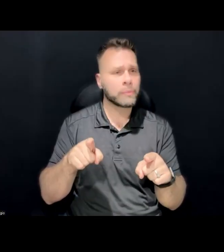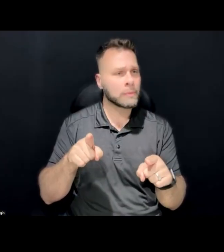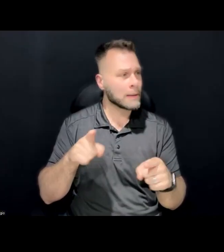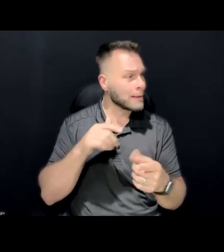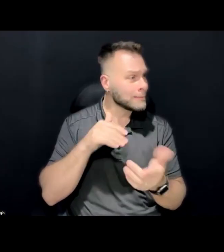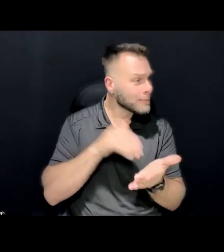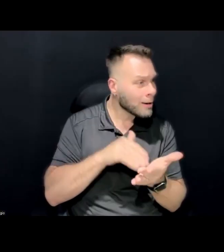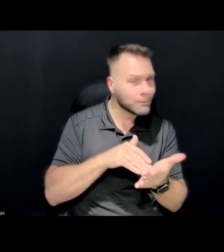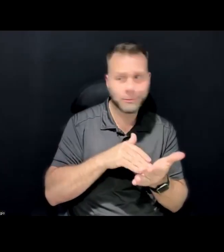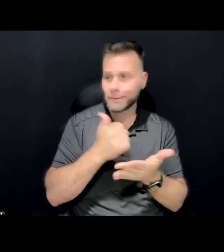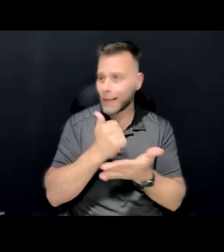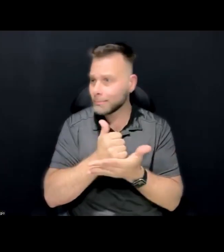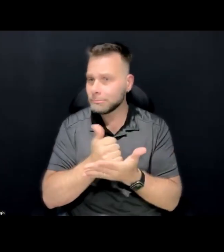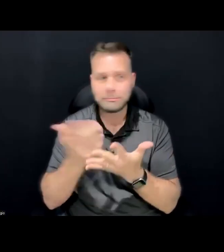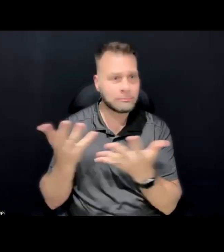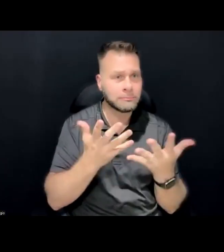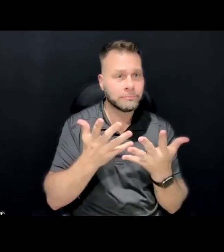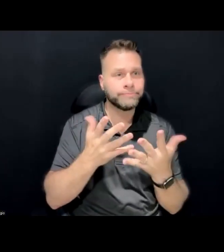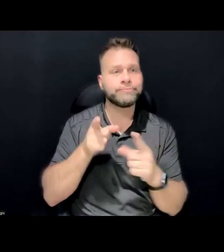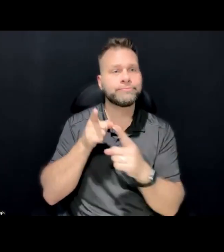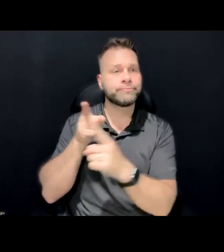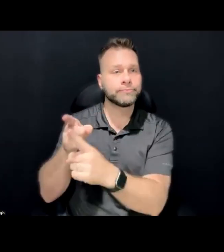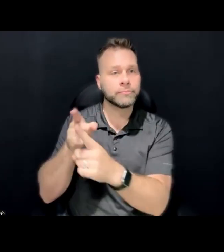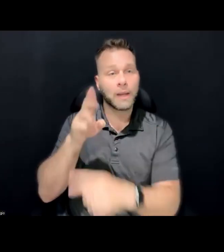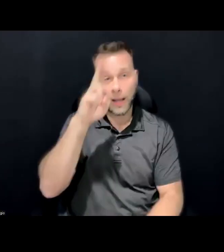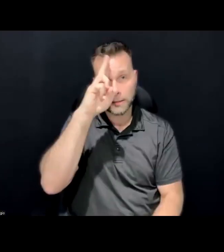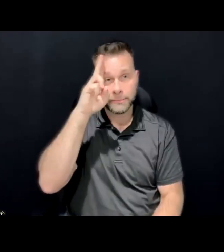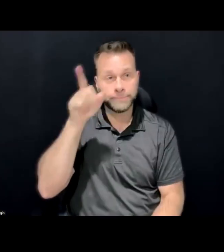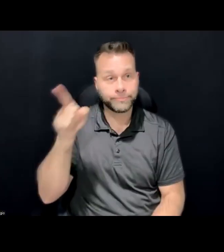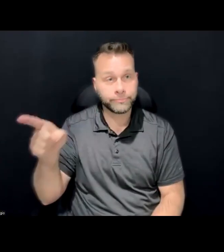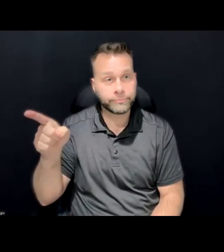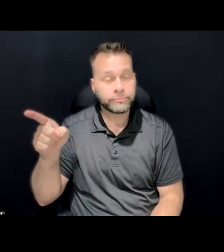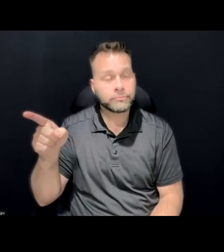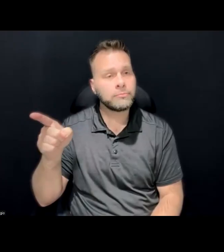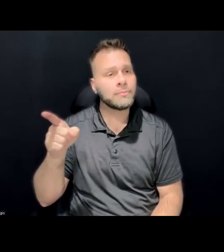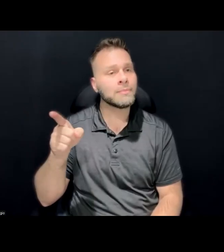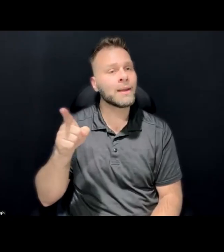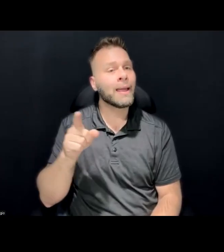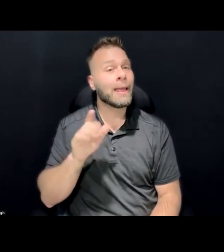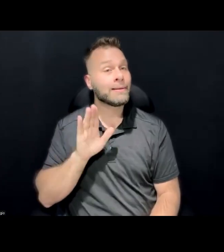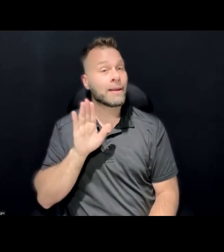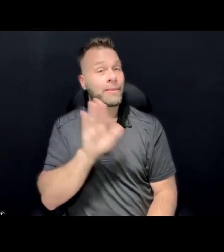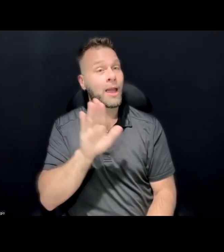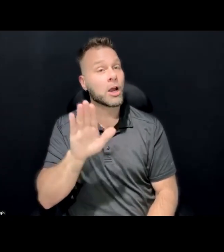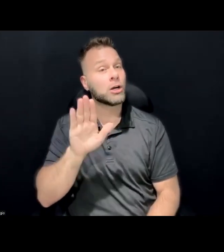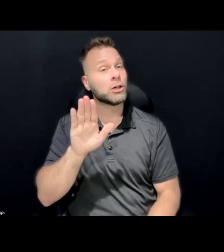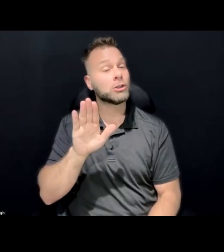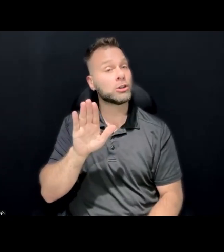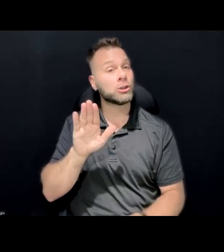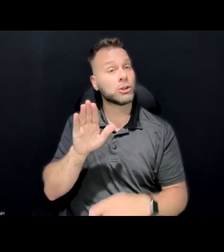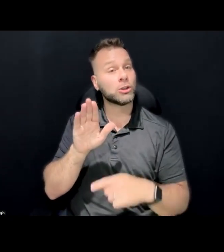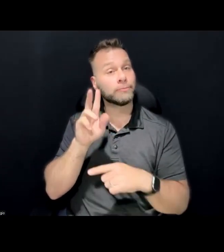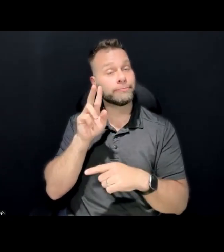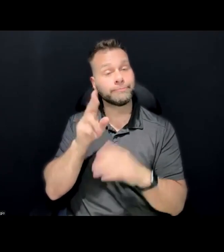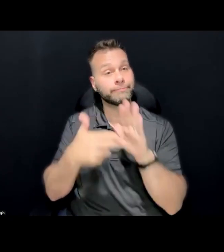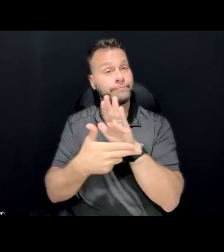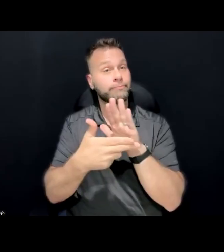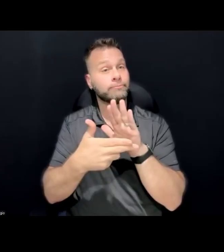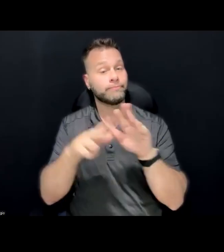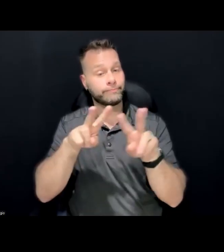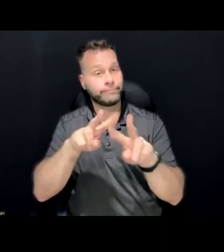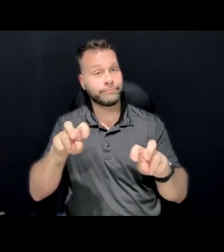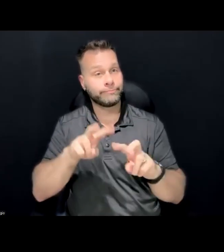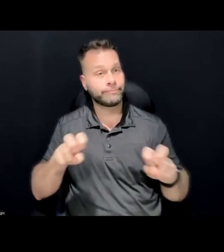go to the hospitals, and many times their prognosis are fatal because they don't have health